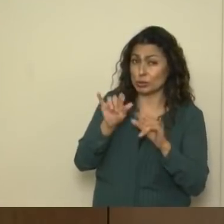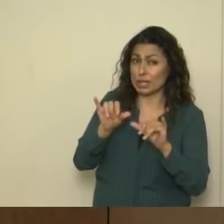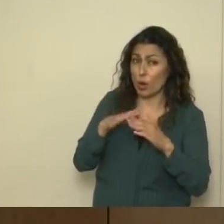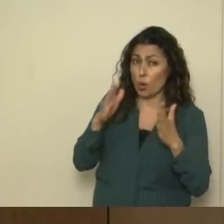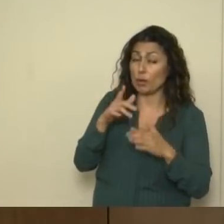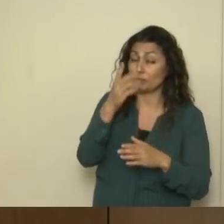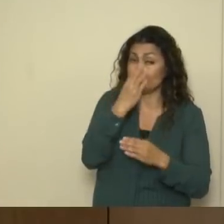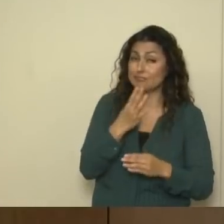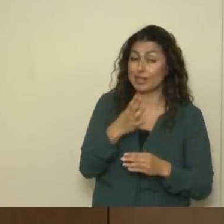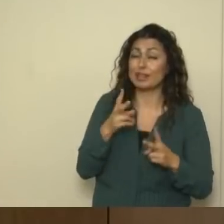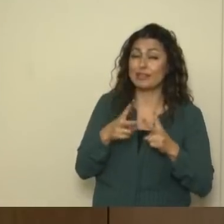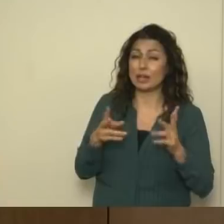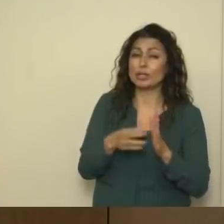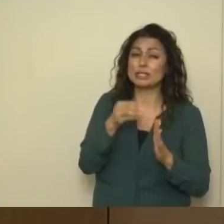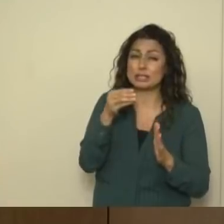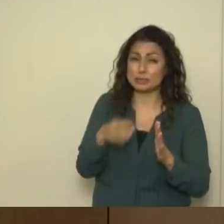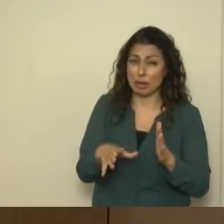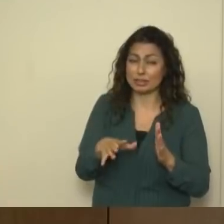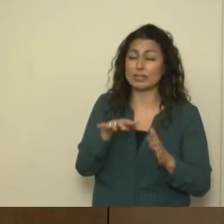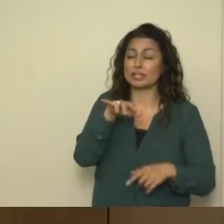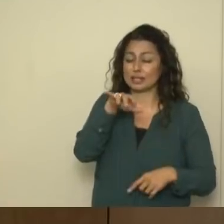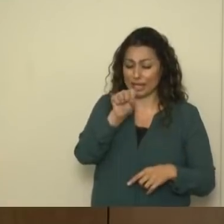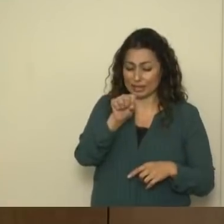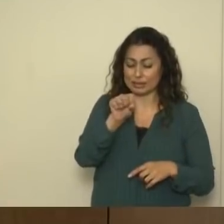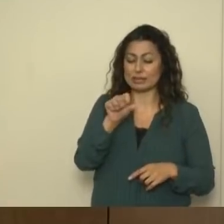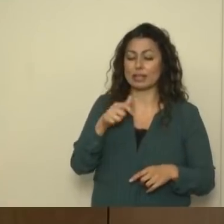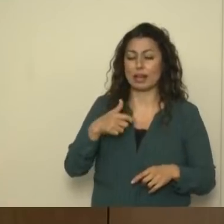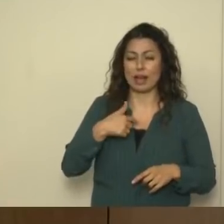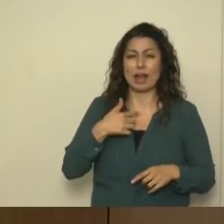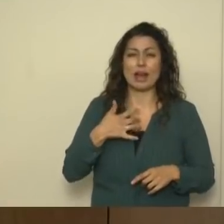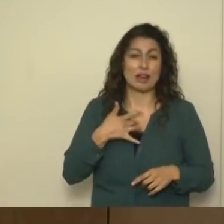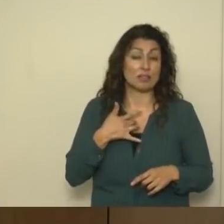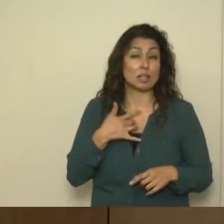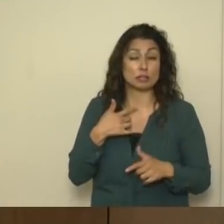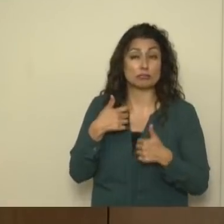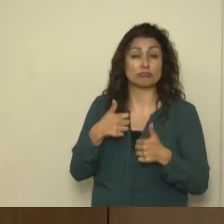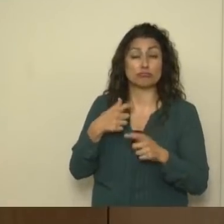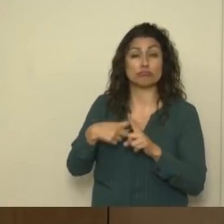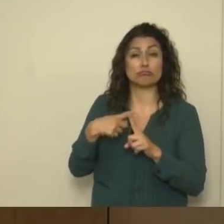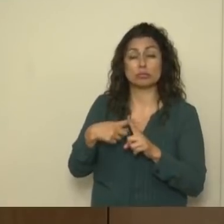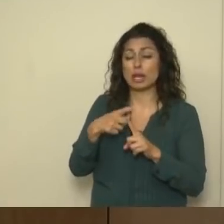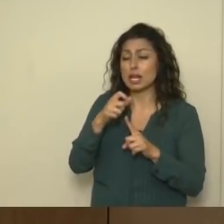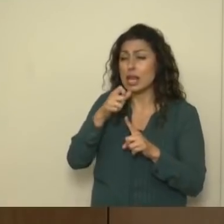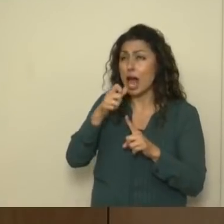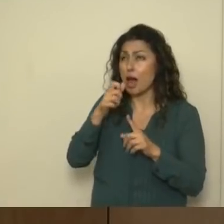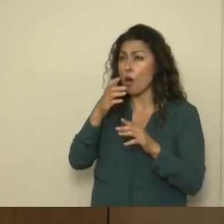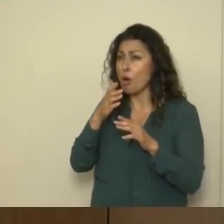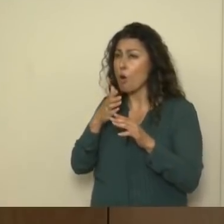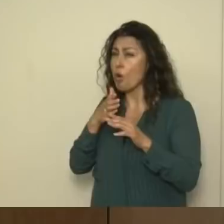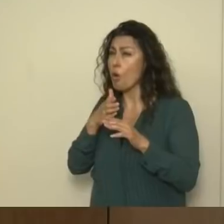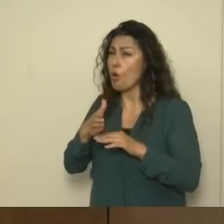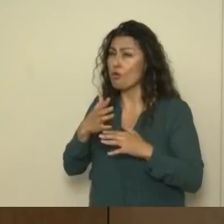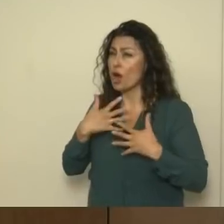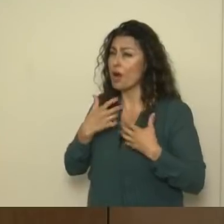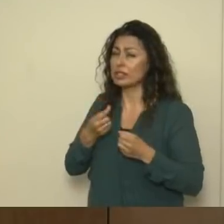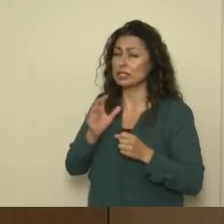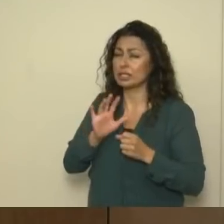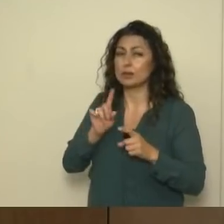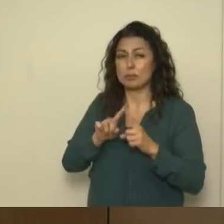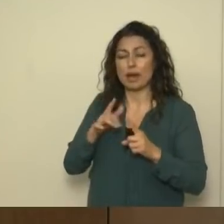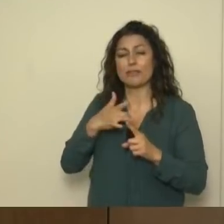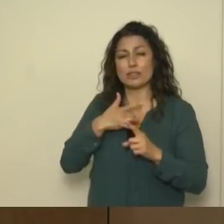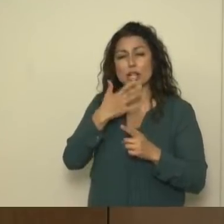you it's expensive. So yes, I feel good, not overly confident, but good that we're going to